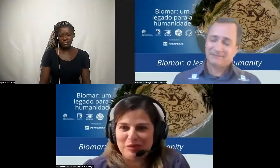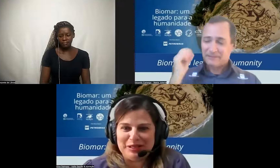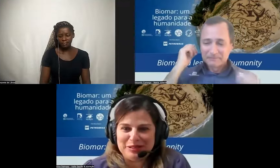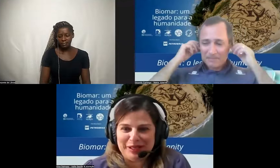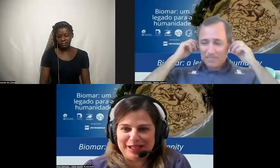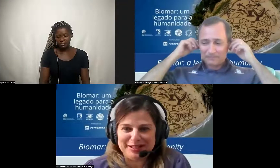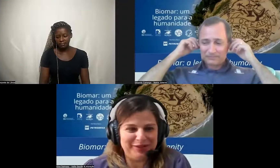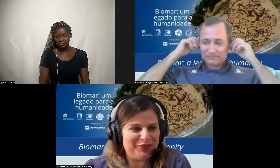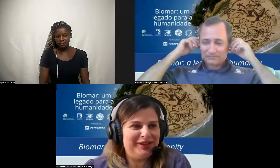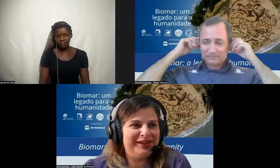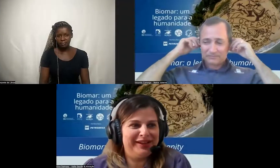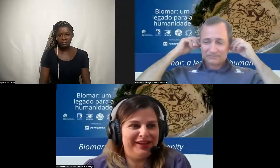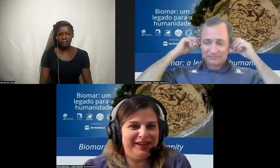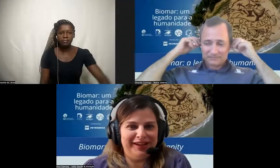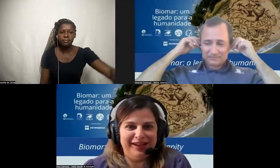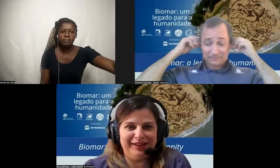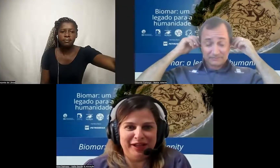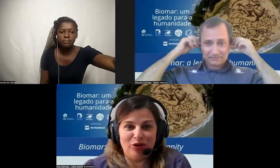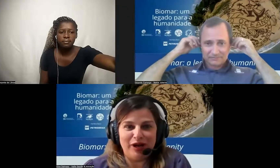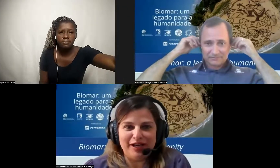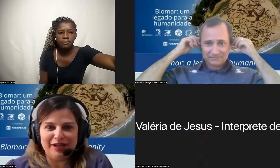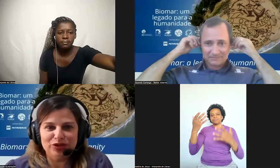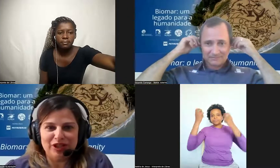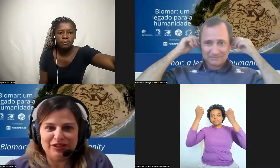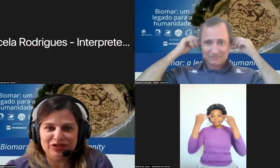Thank you very much, Eduardo, and your explanation.